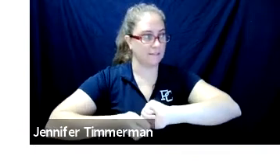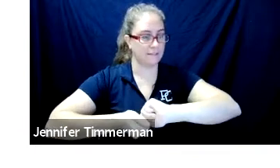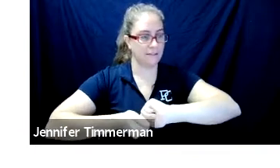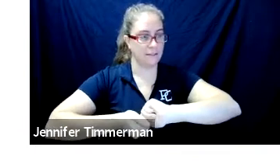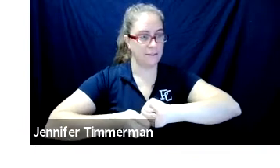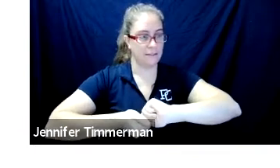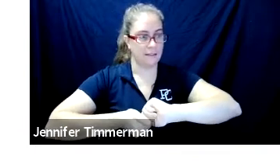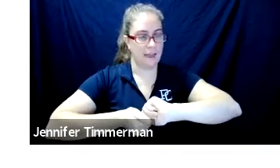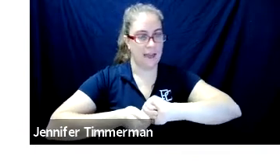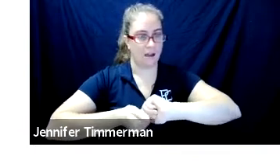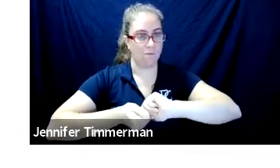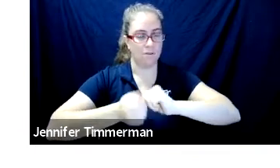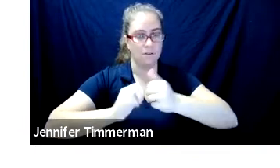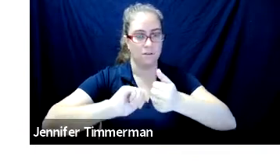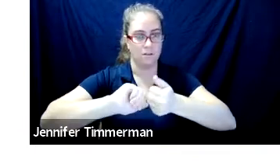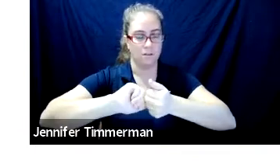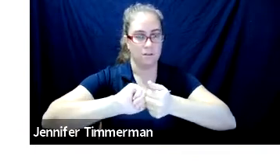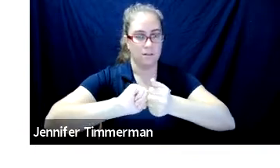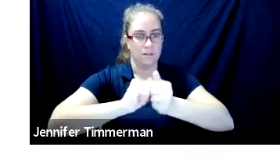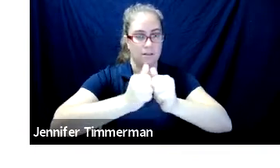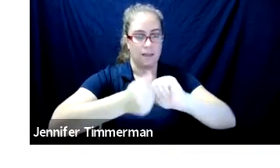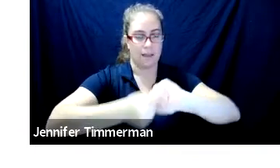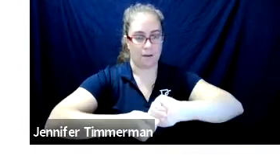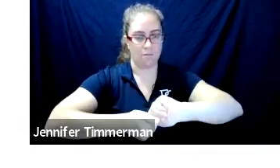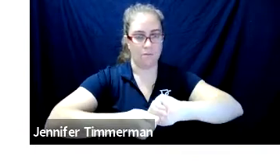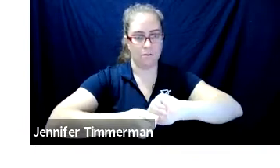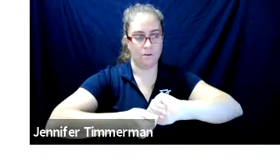twist, how,